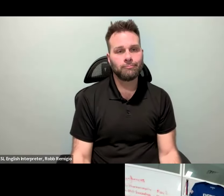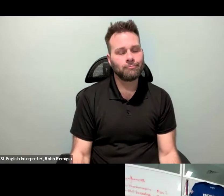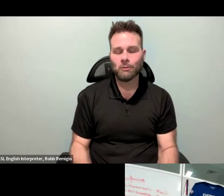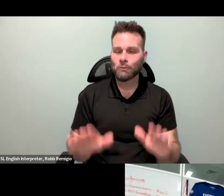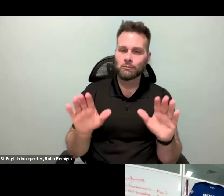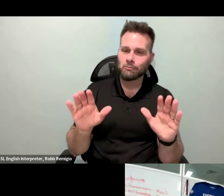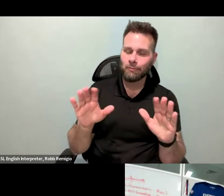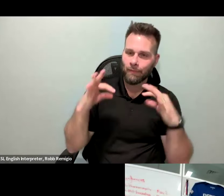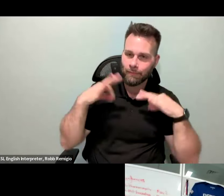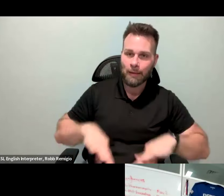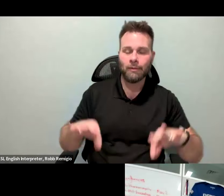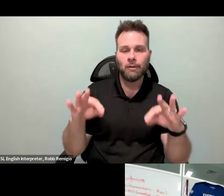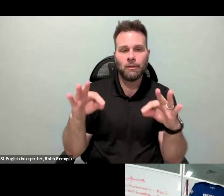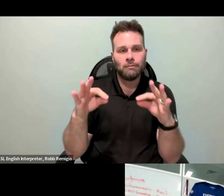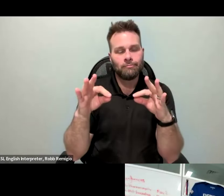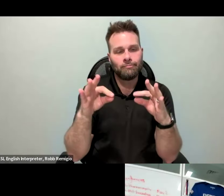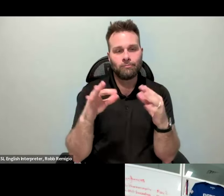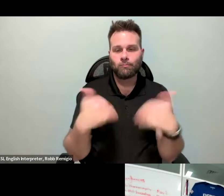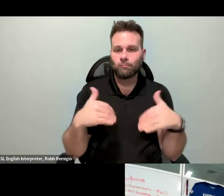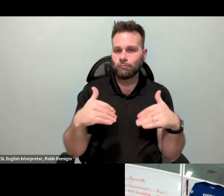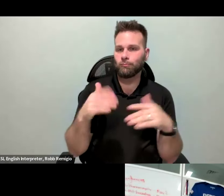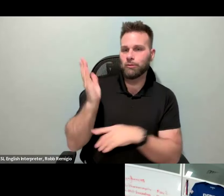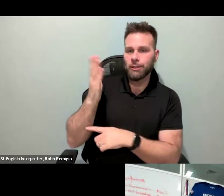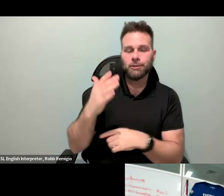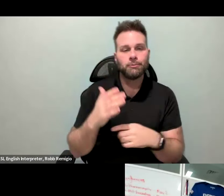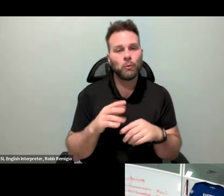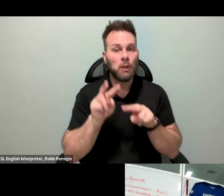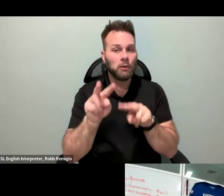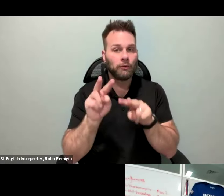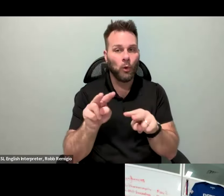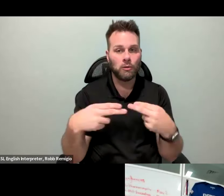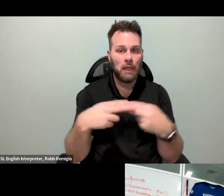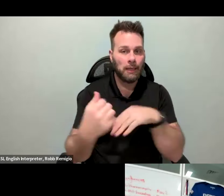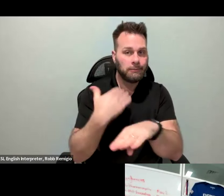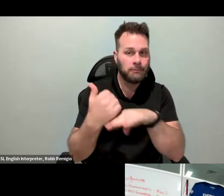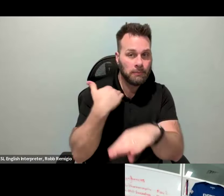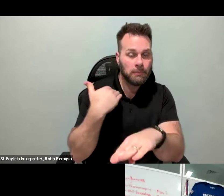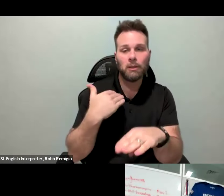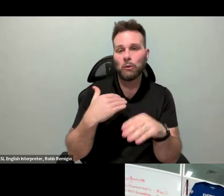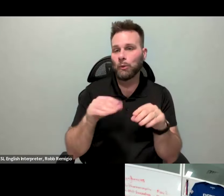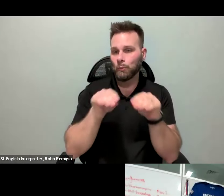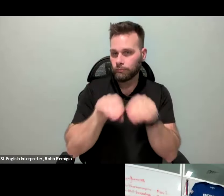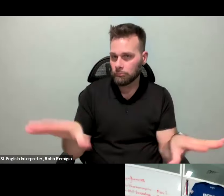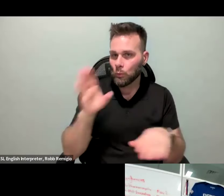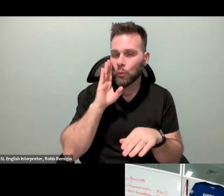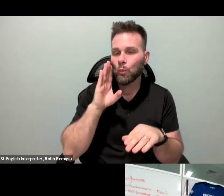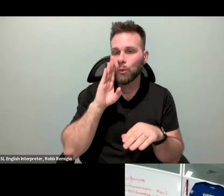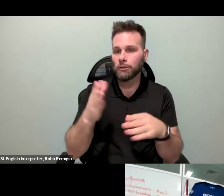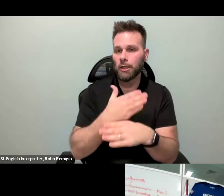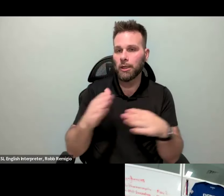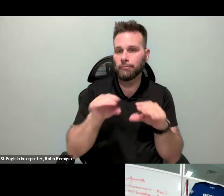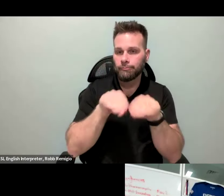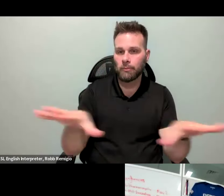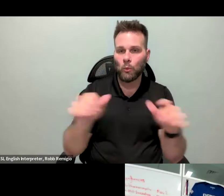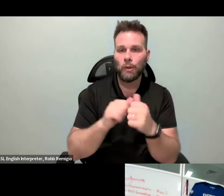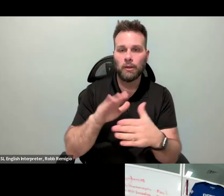valuable presentation. We'll so look forward to the slides that you share and sharing them out with the community. The last person who